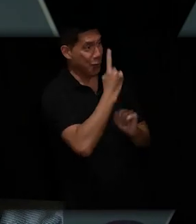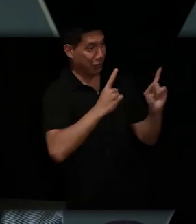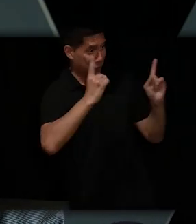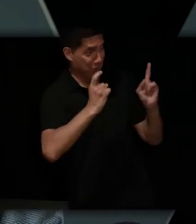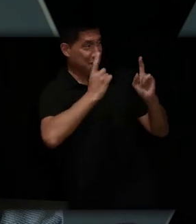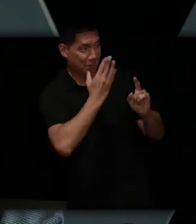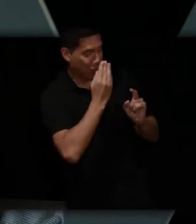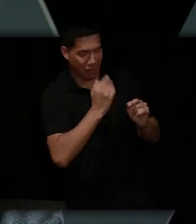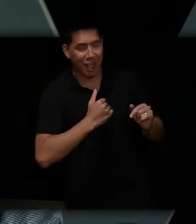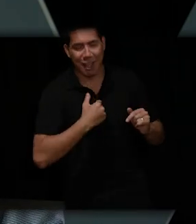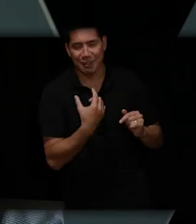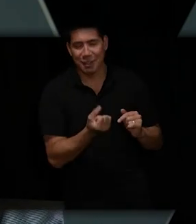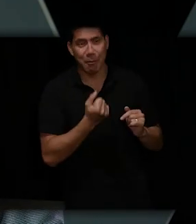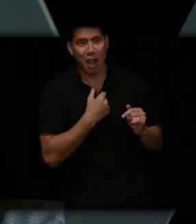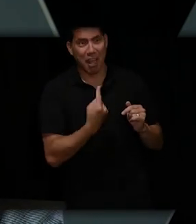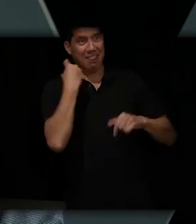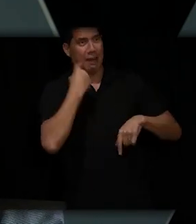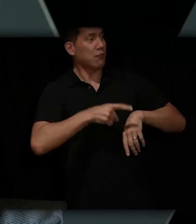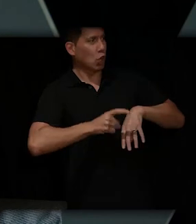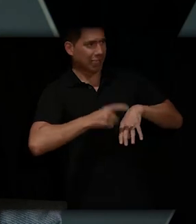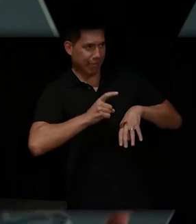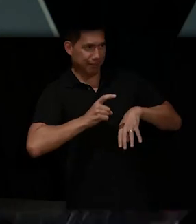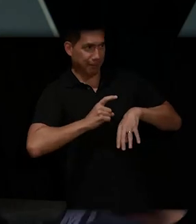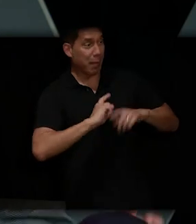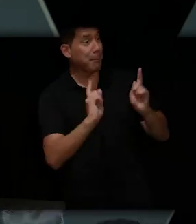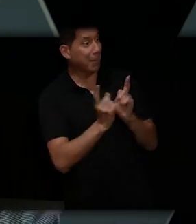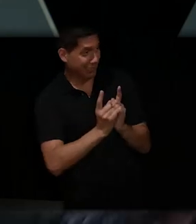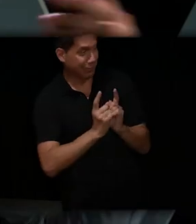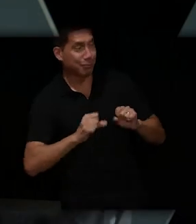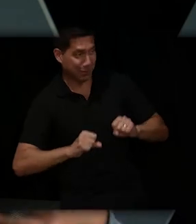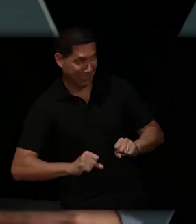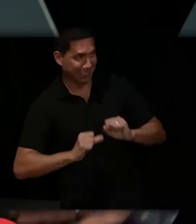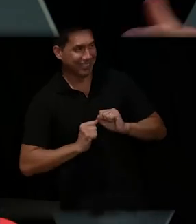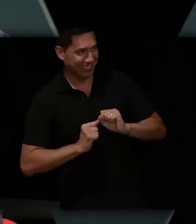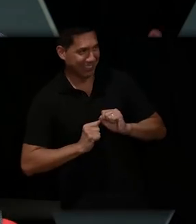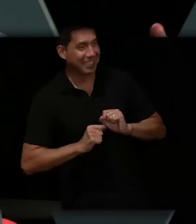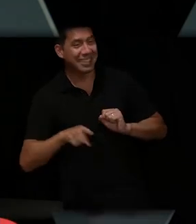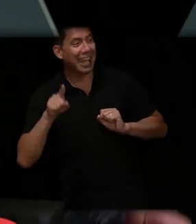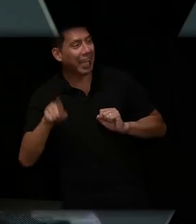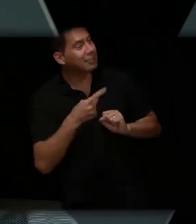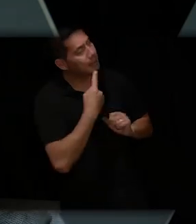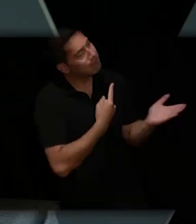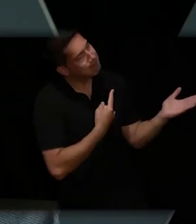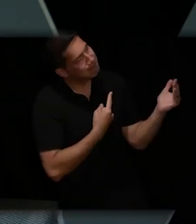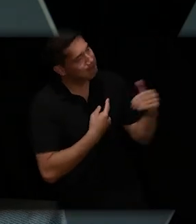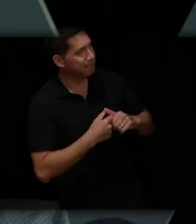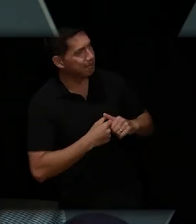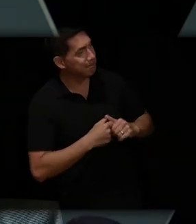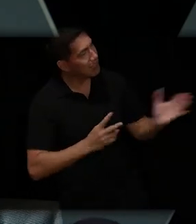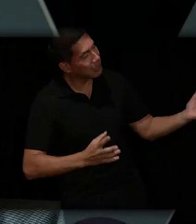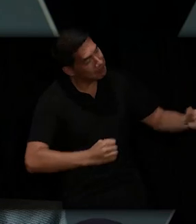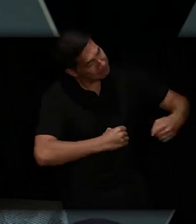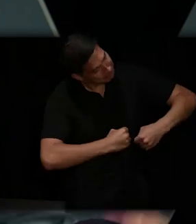my then fiance meet the president, he called her in and put his arm around her, and they were about to take